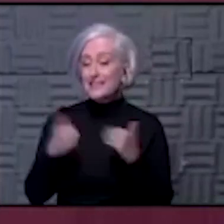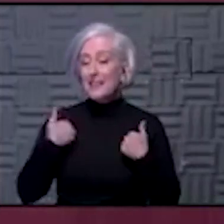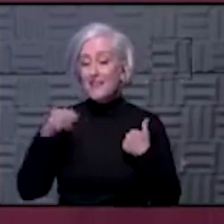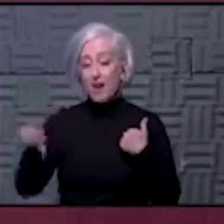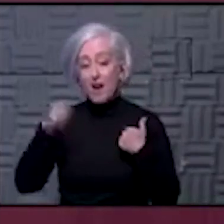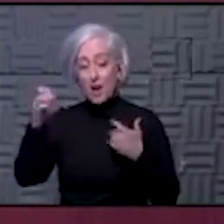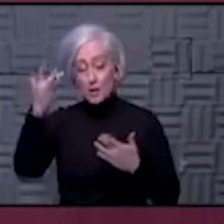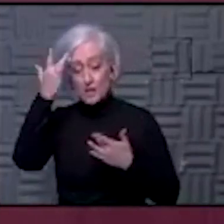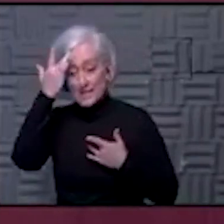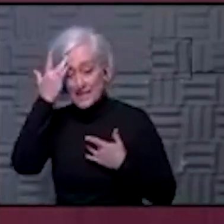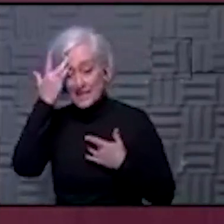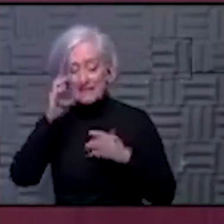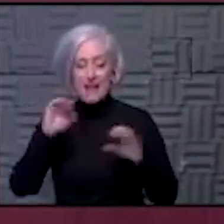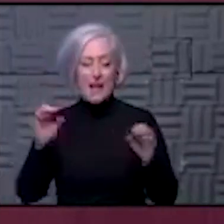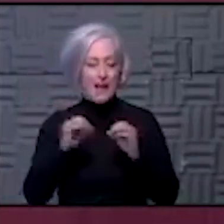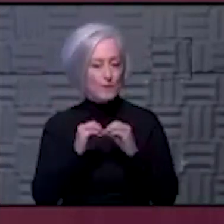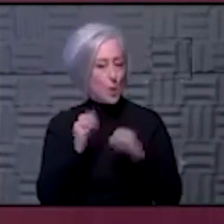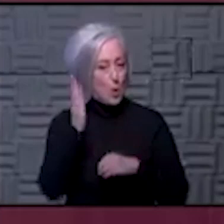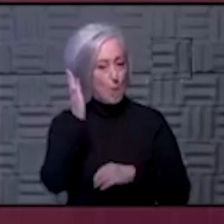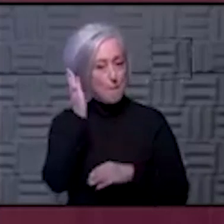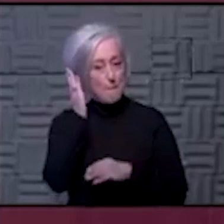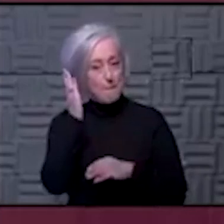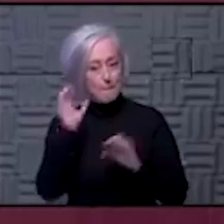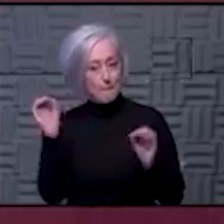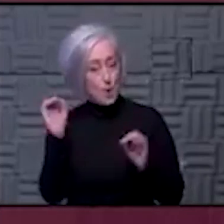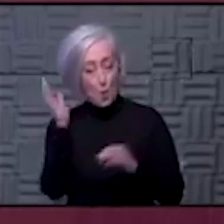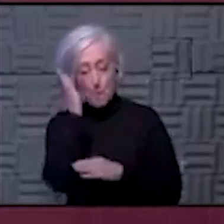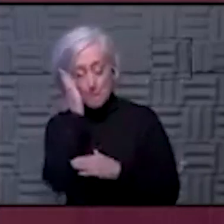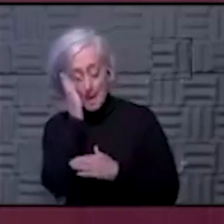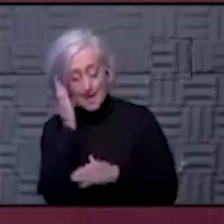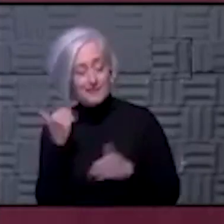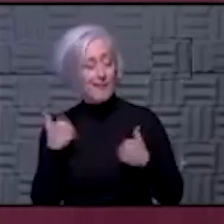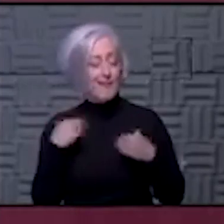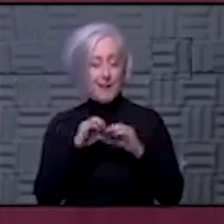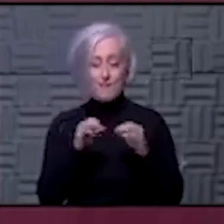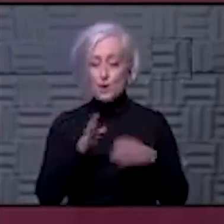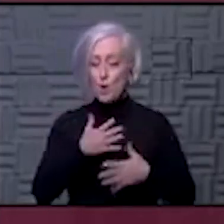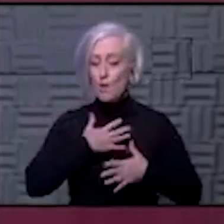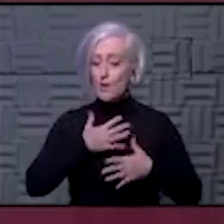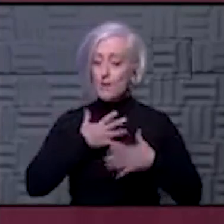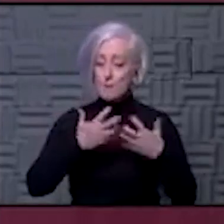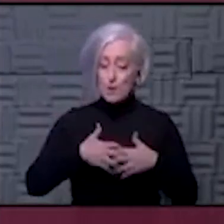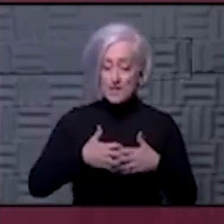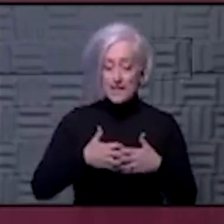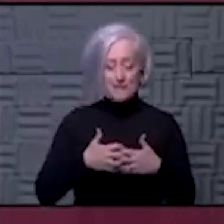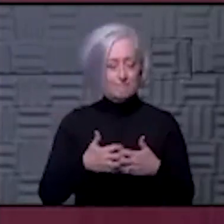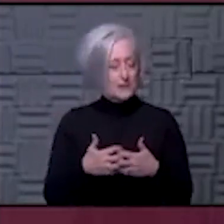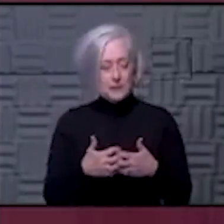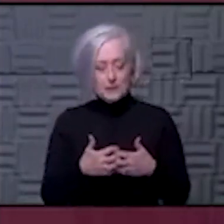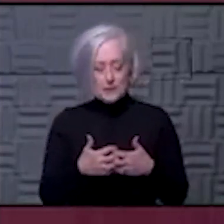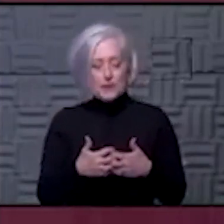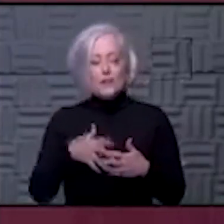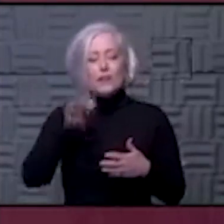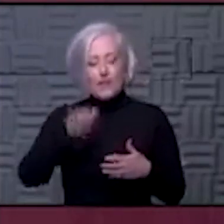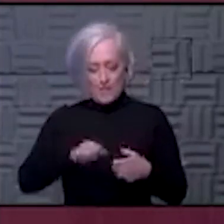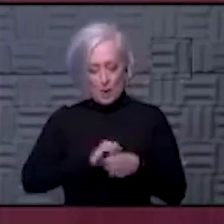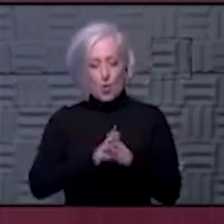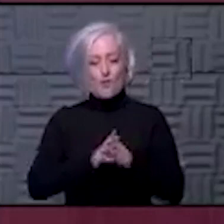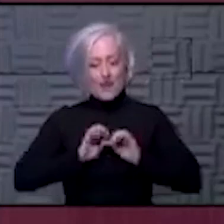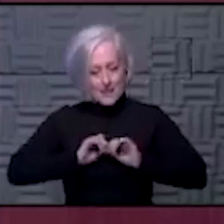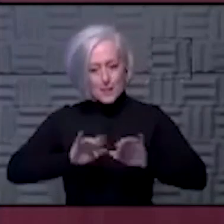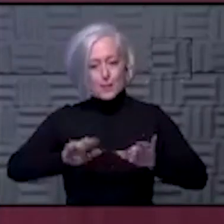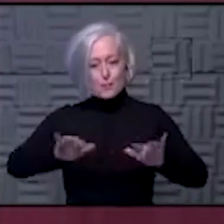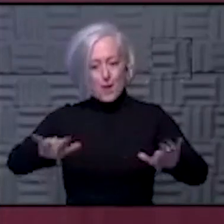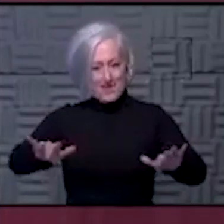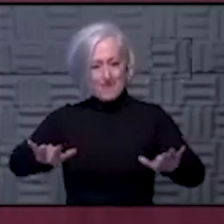care beds, there's no ventilators left. You know, folks, we're on fire. I said this last week, we're on fire. There's one way to put the fire out, and it is to